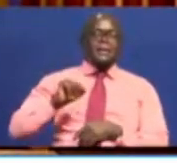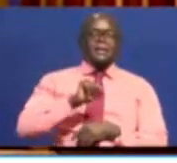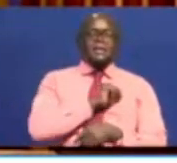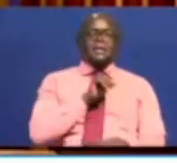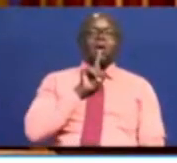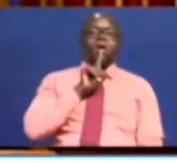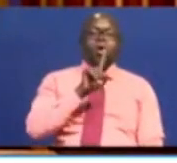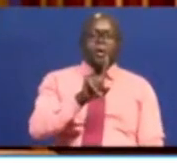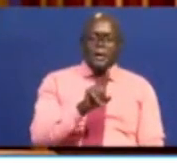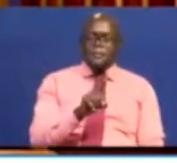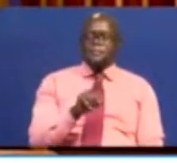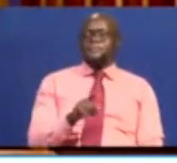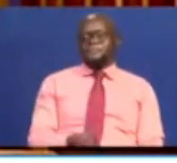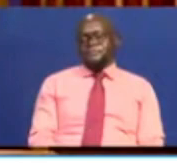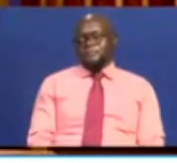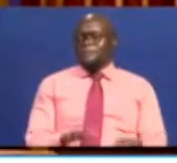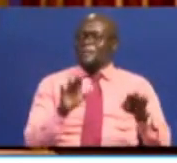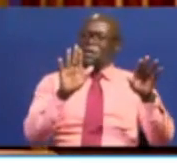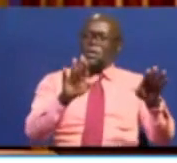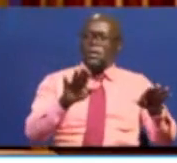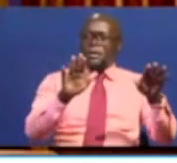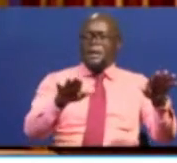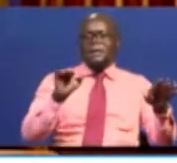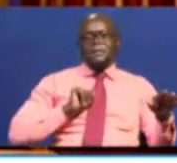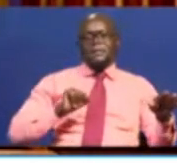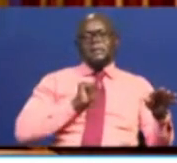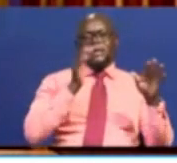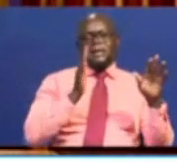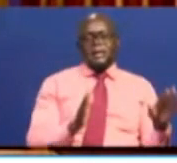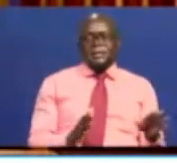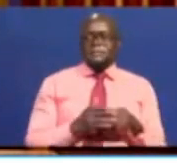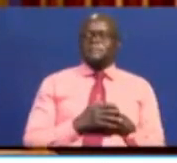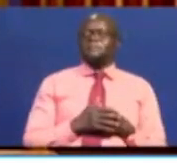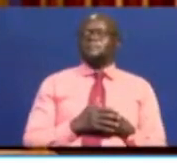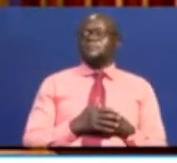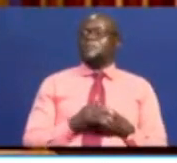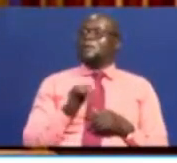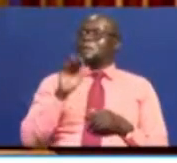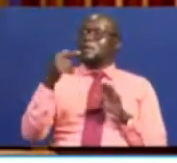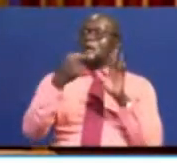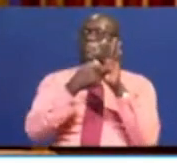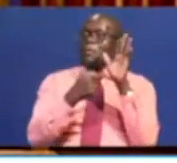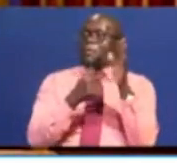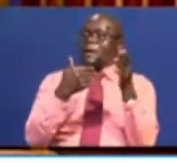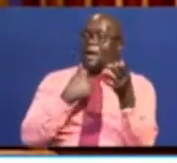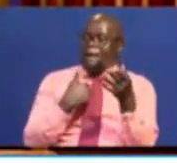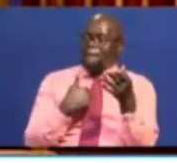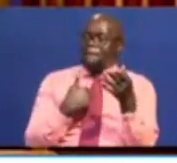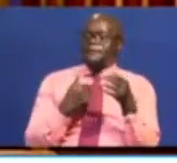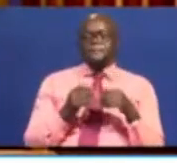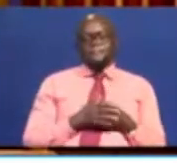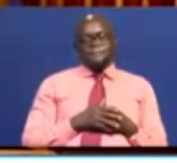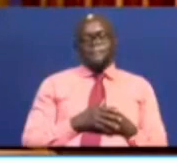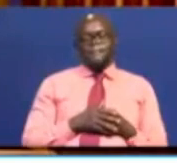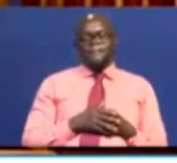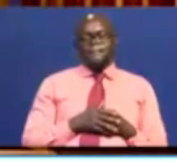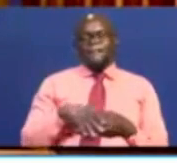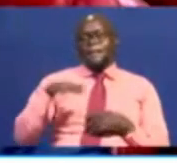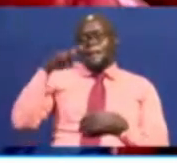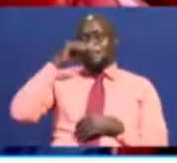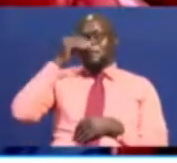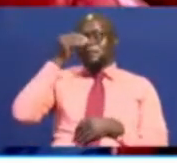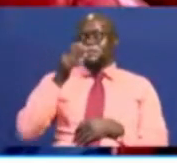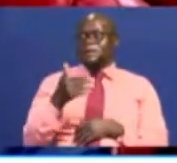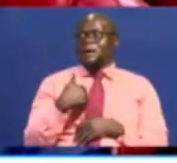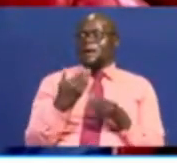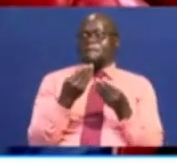Order, order. Order, senators. Mr. Speaker, order. He's on a point of order. Yes, let I'm on us a hear point of order. Mr. Speaker, we